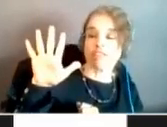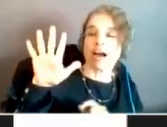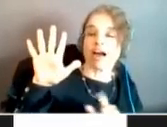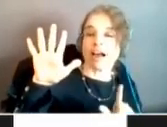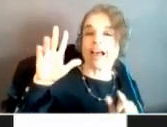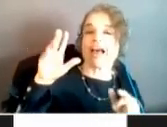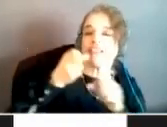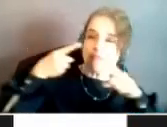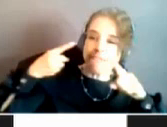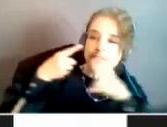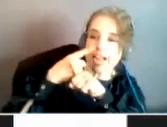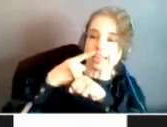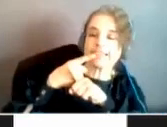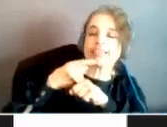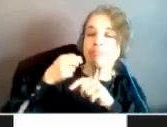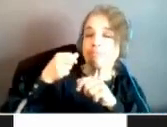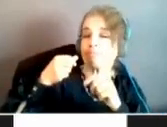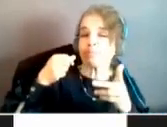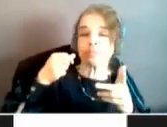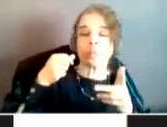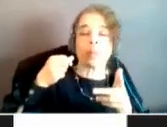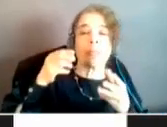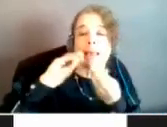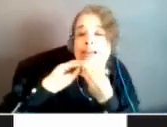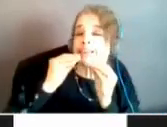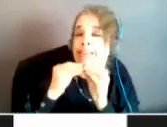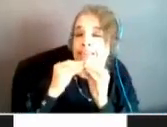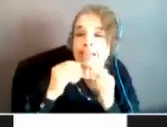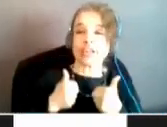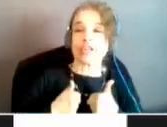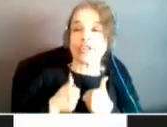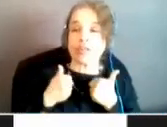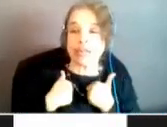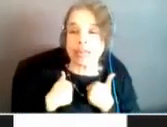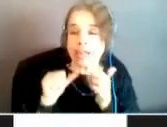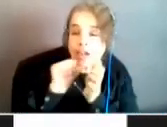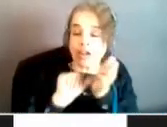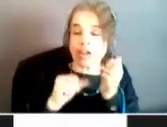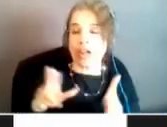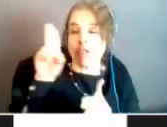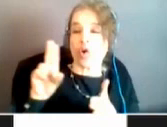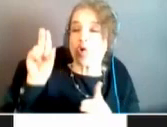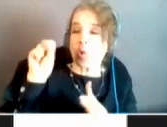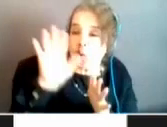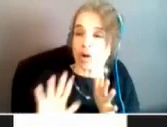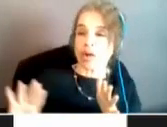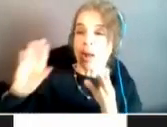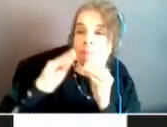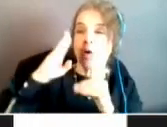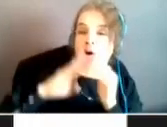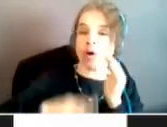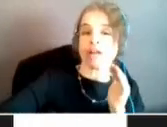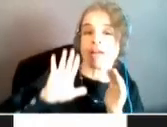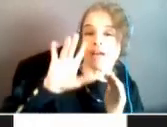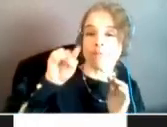are affected. The number of survivors of suicide loss in the US is more than